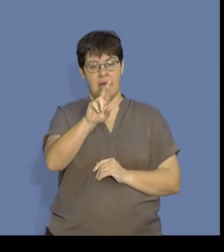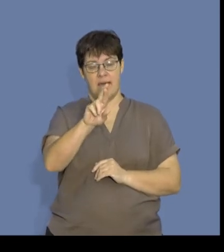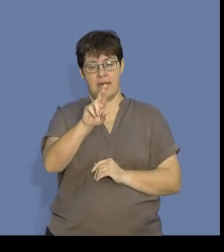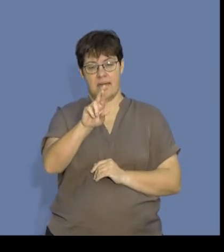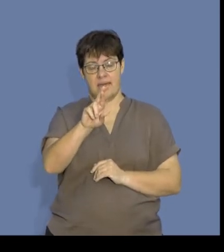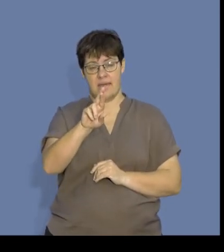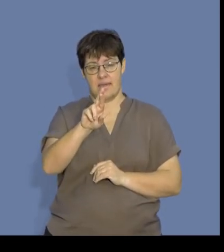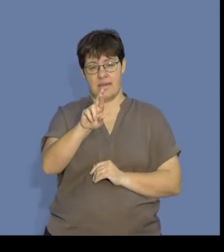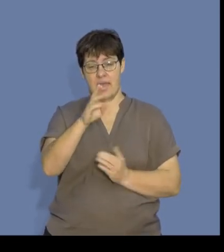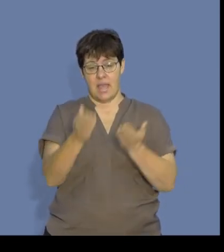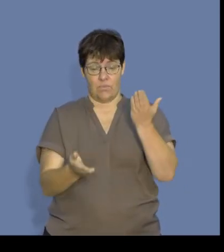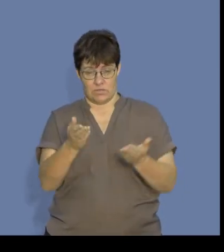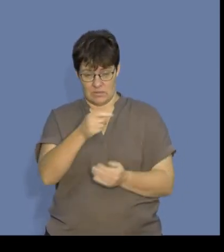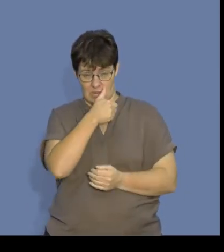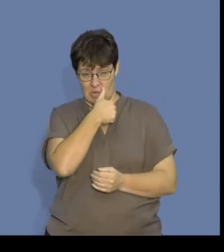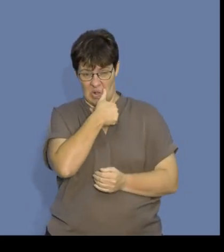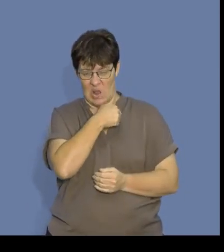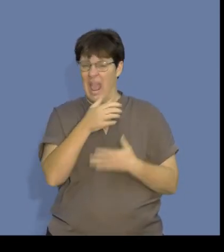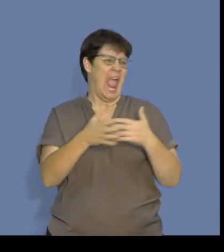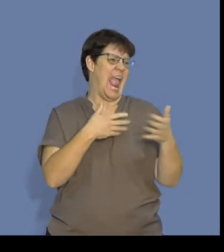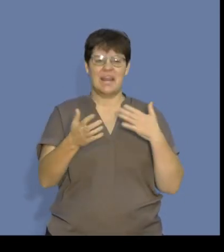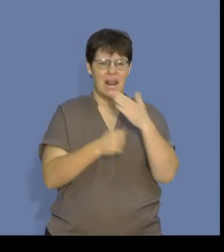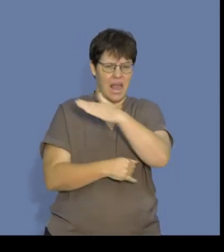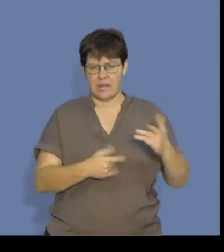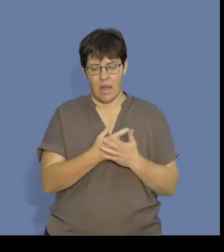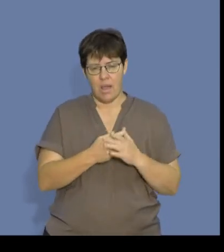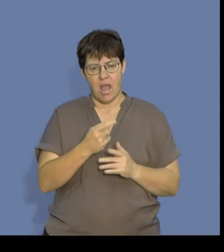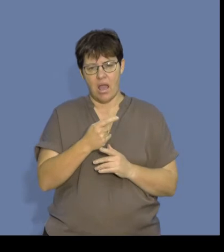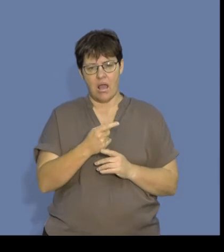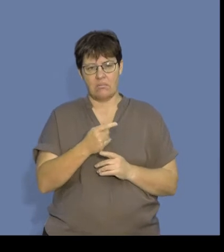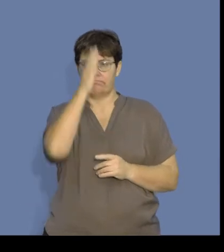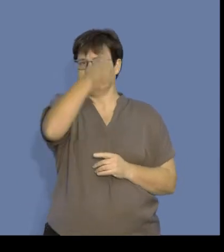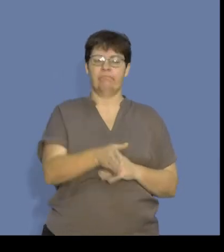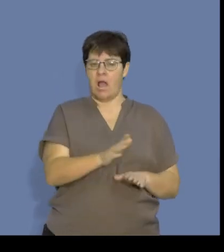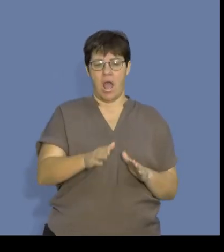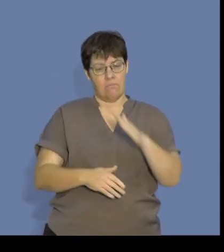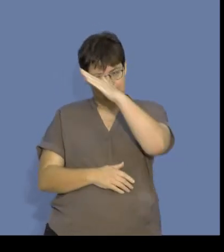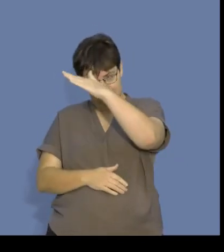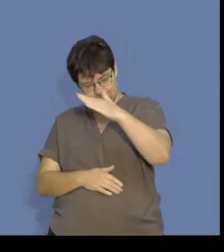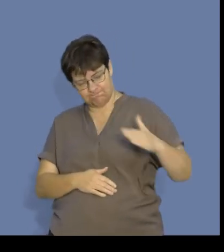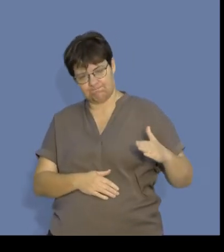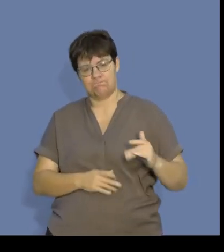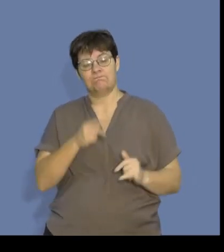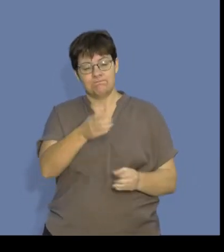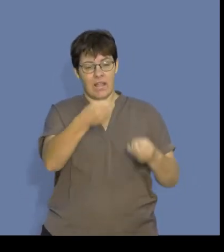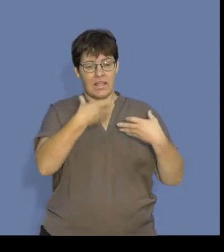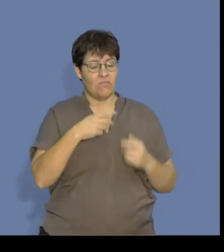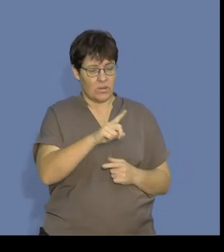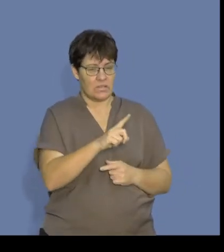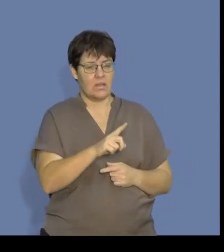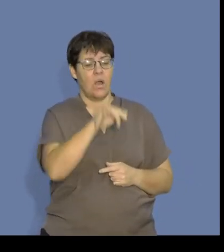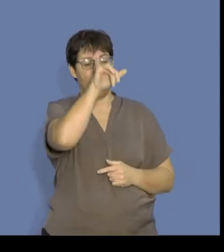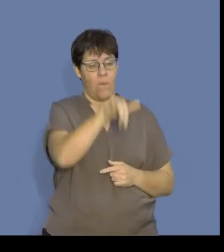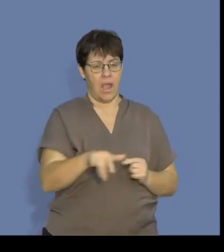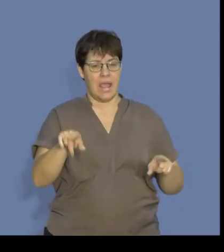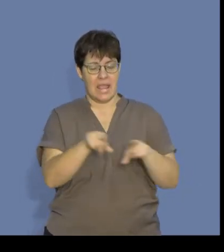equation, right? Not just any line, no, it's a linear equation. And then the linear equation is given by y